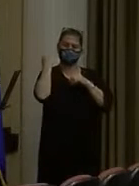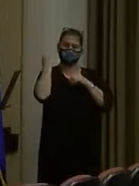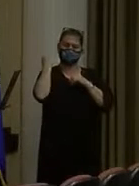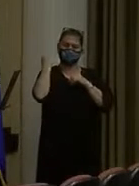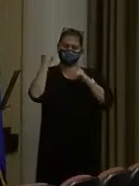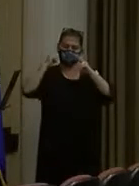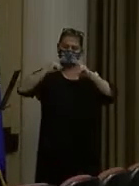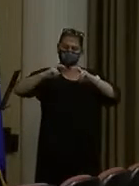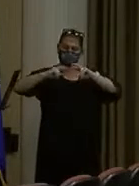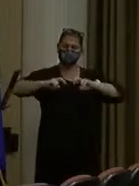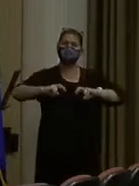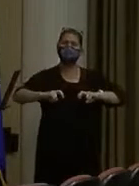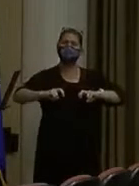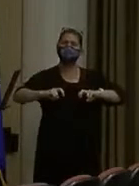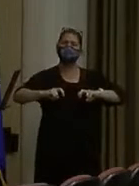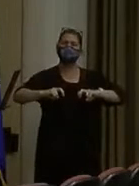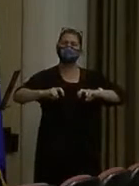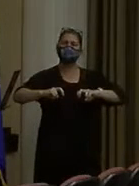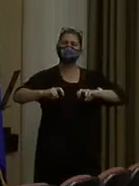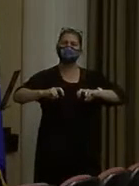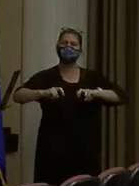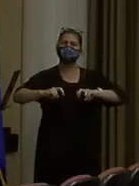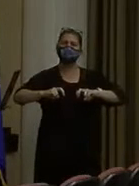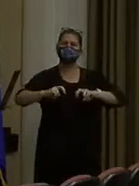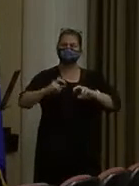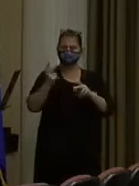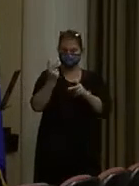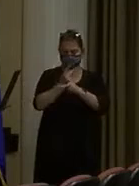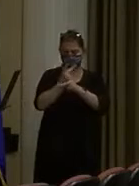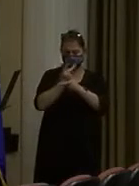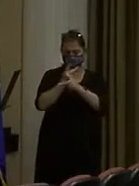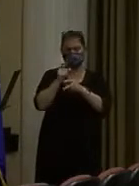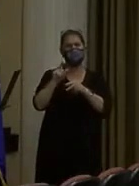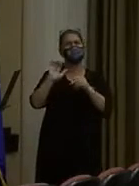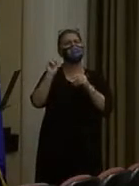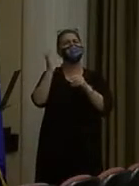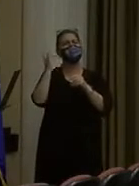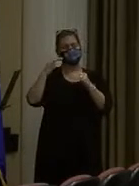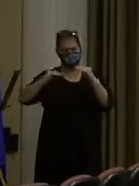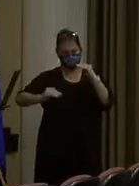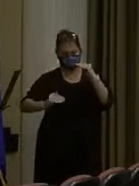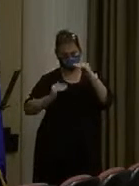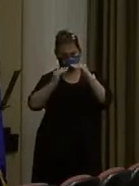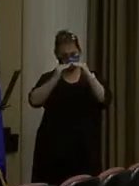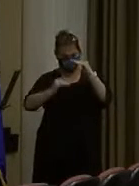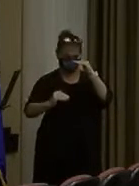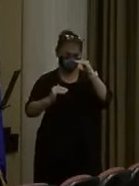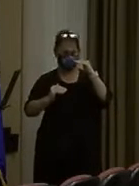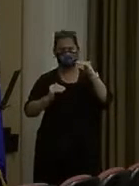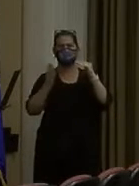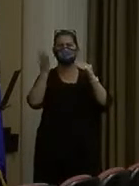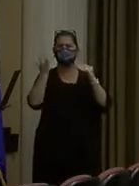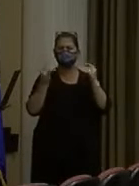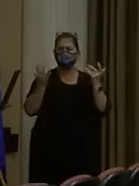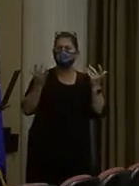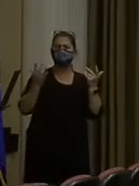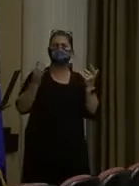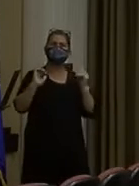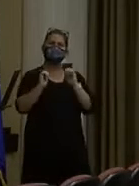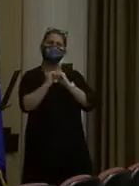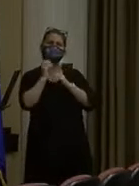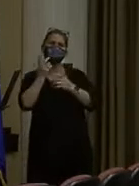a little bit deeper to uncover these inequities and injustices, examine how they